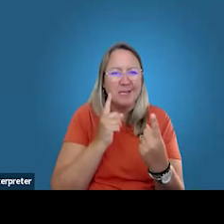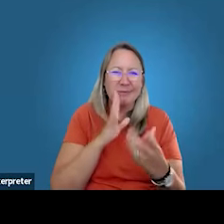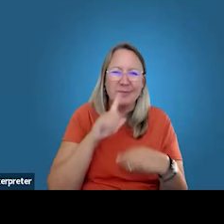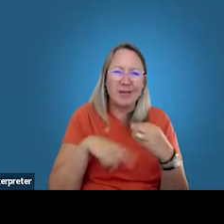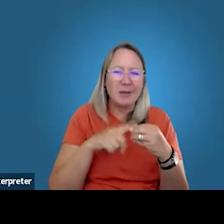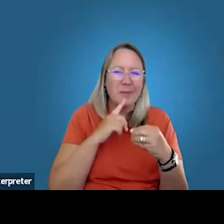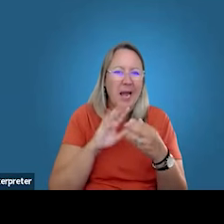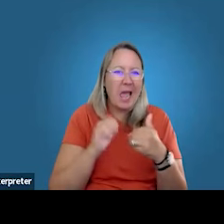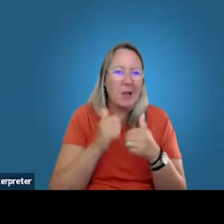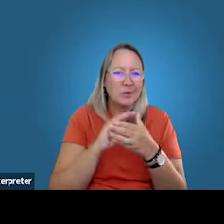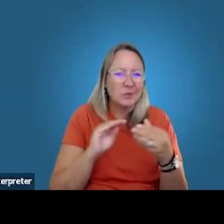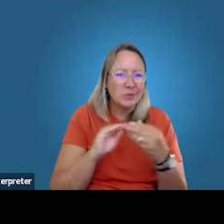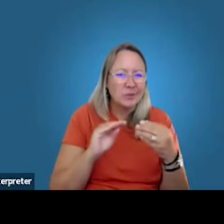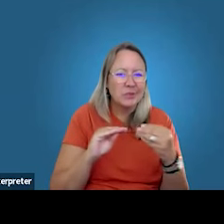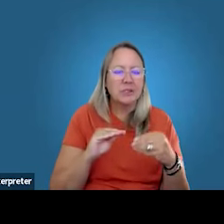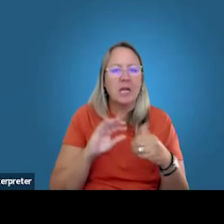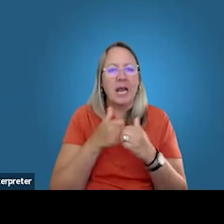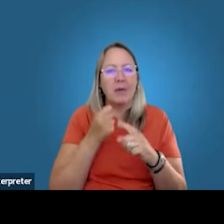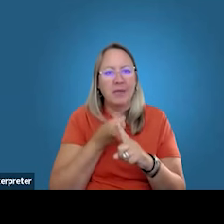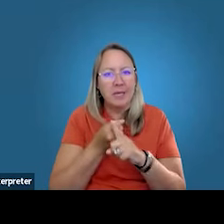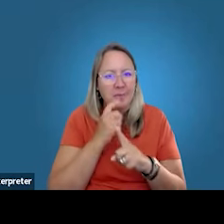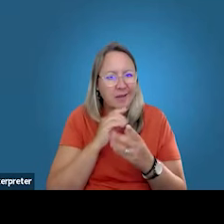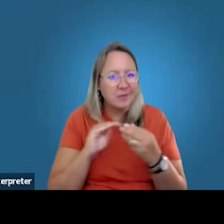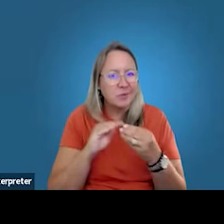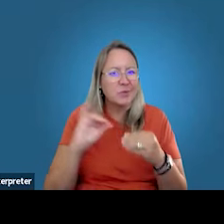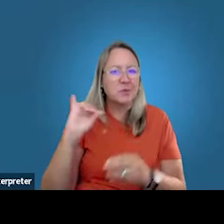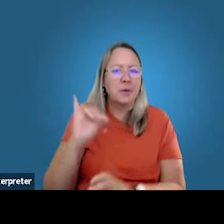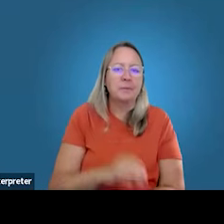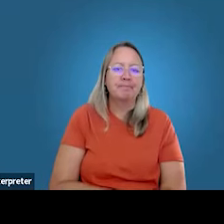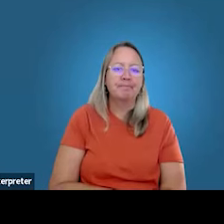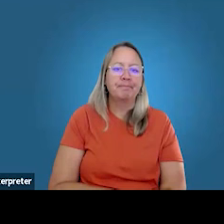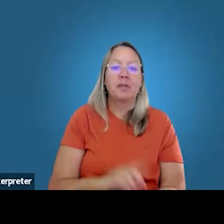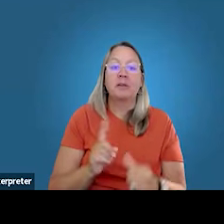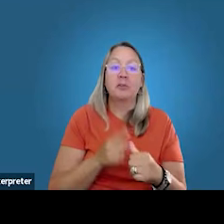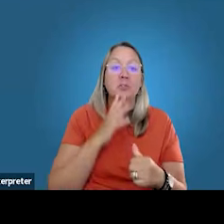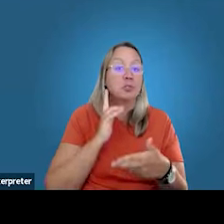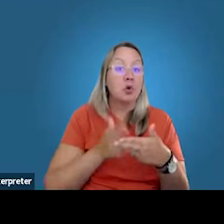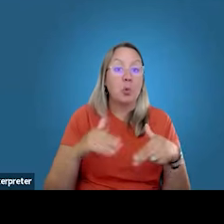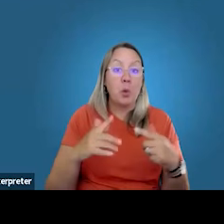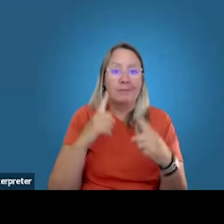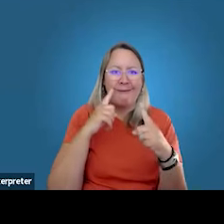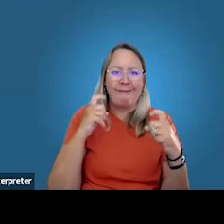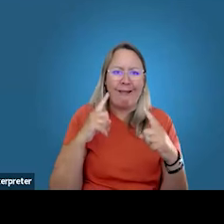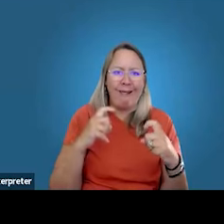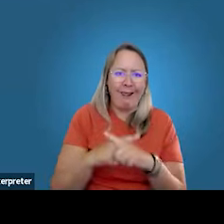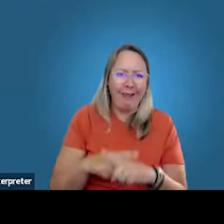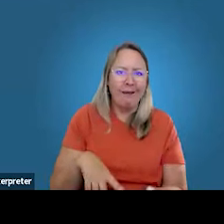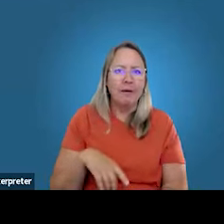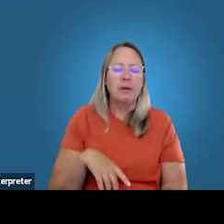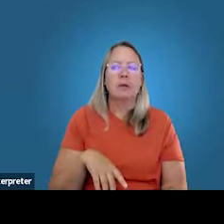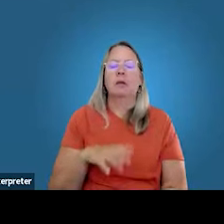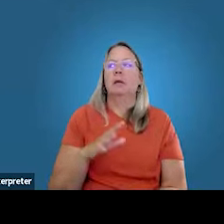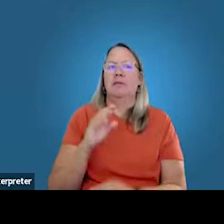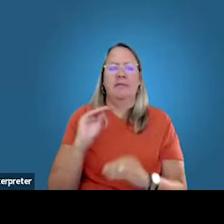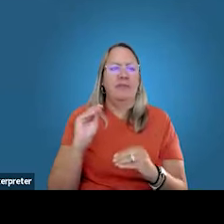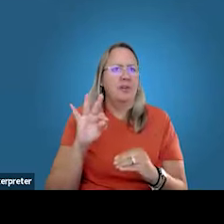our storytelling and really creating impact with our storytelling. The first is complexity. If there is no North Star to our storytelling,